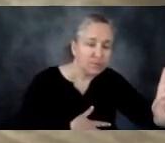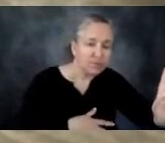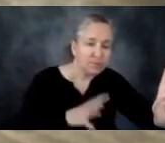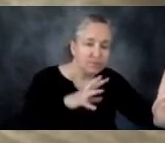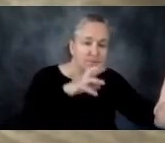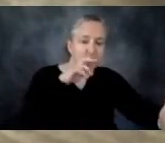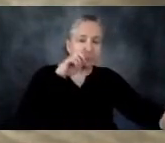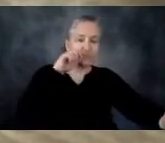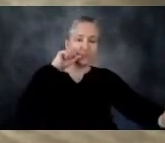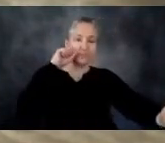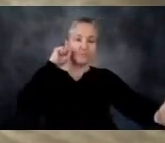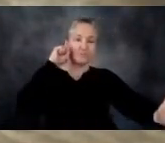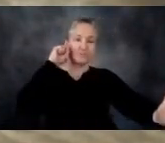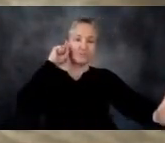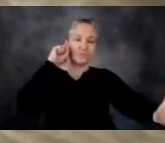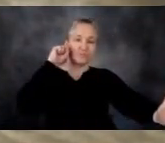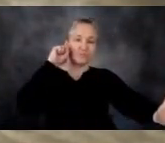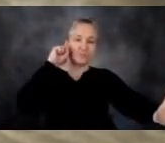Inhale.